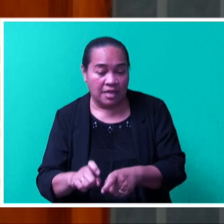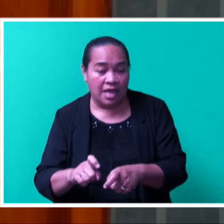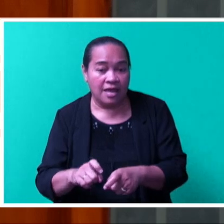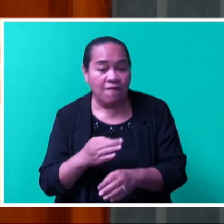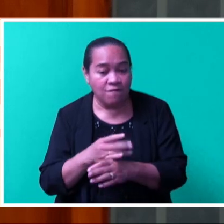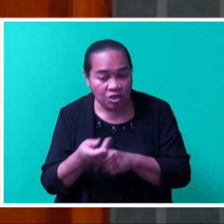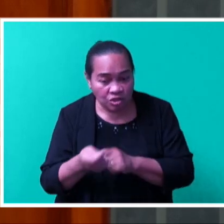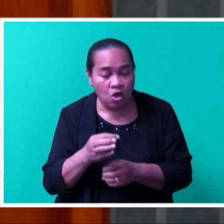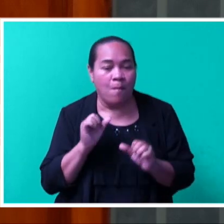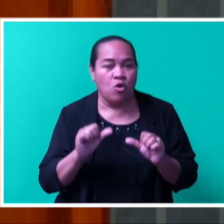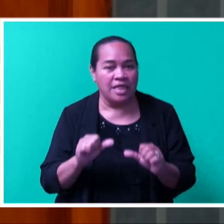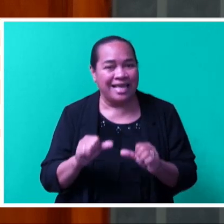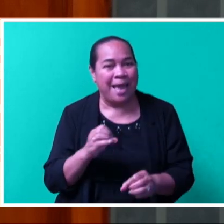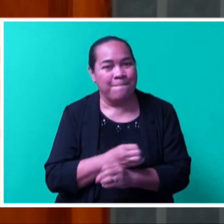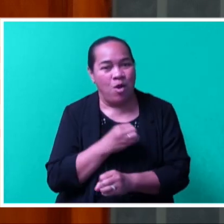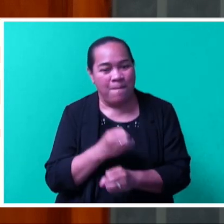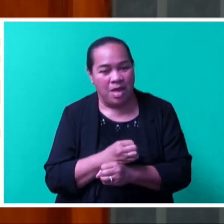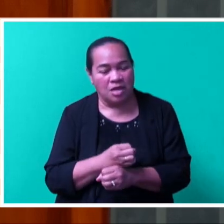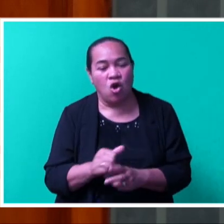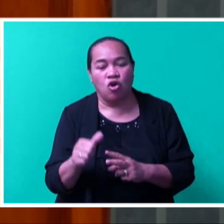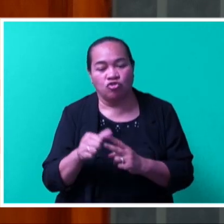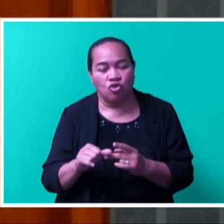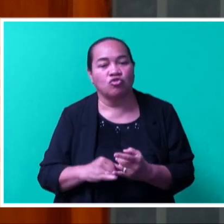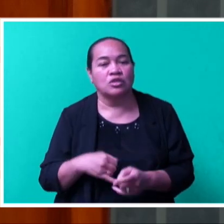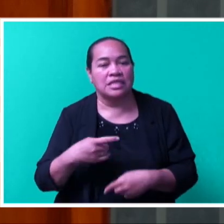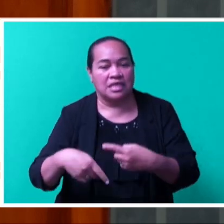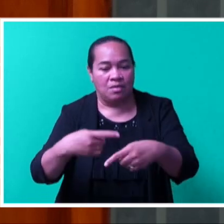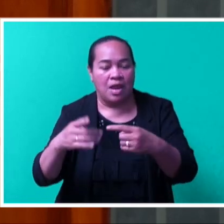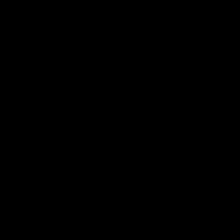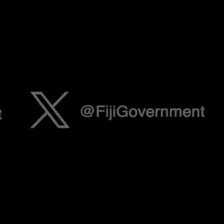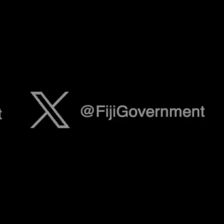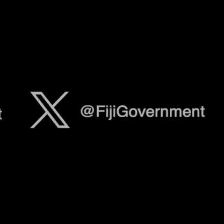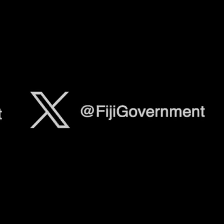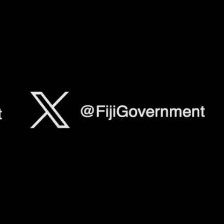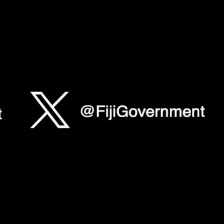protect employment, as well as sustain our export earnings.